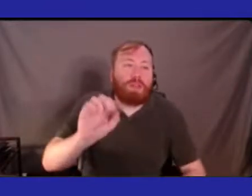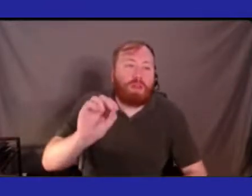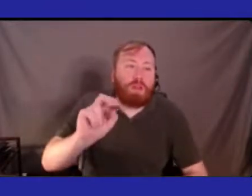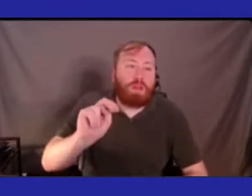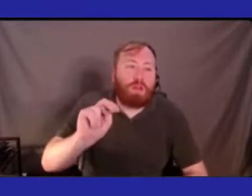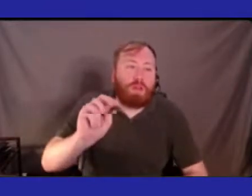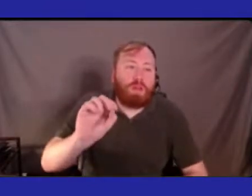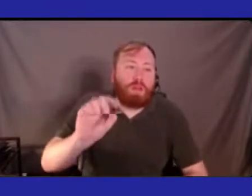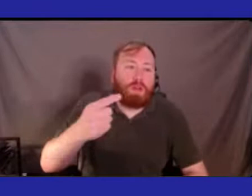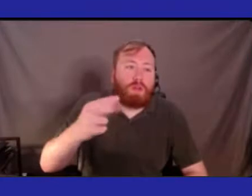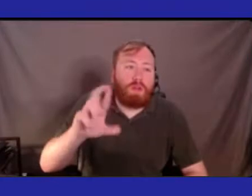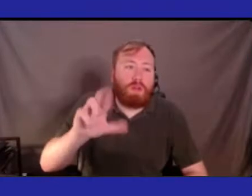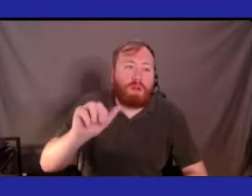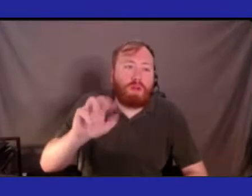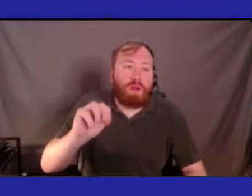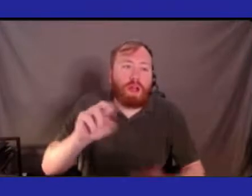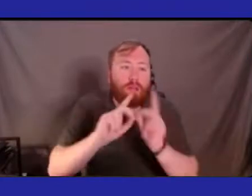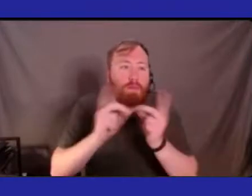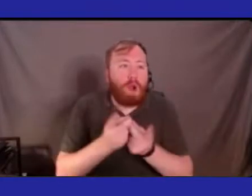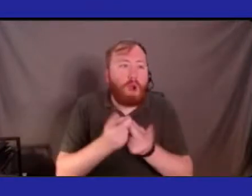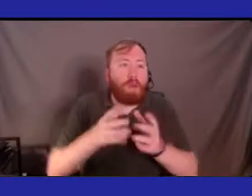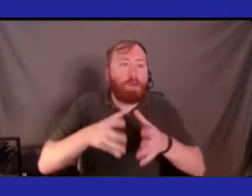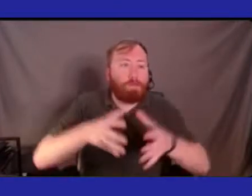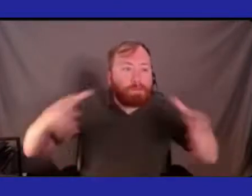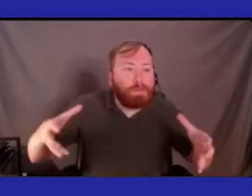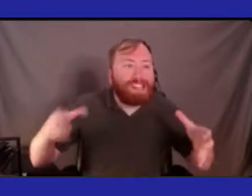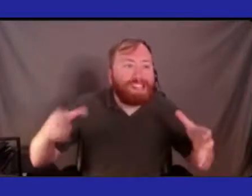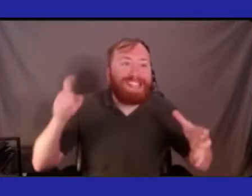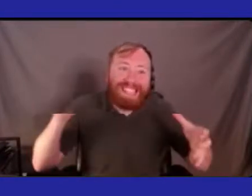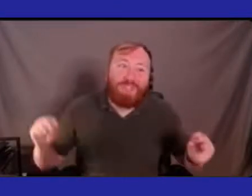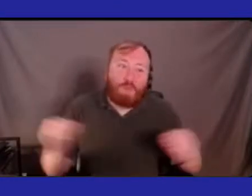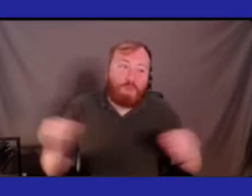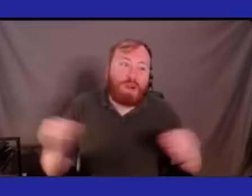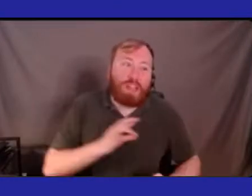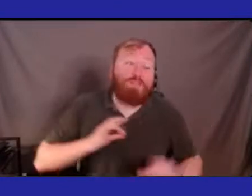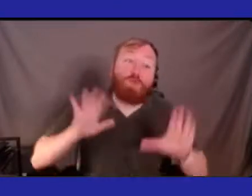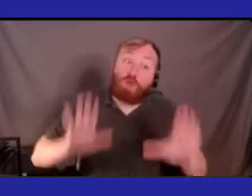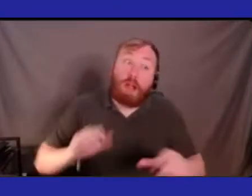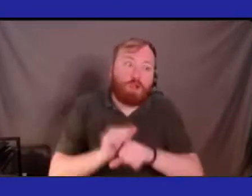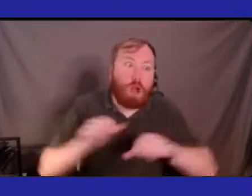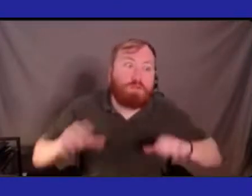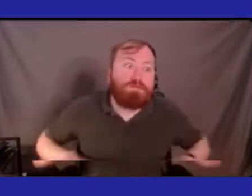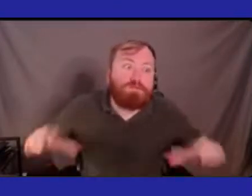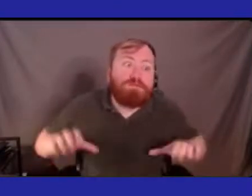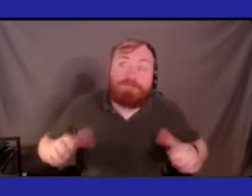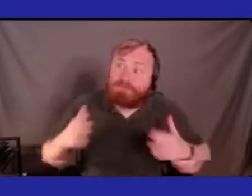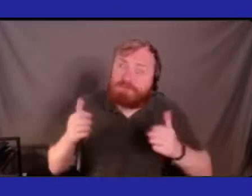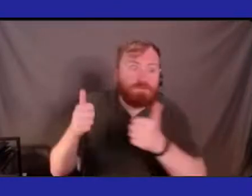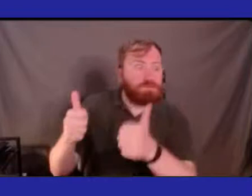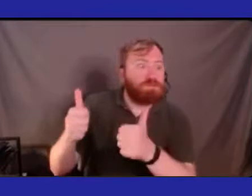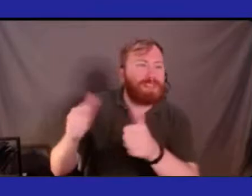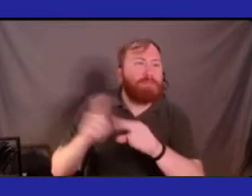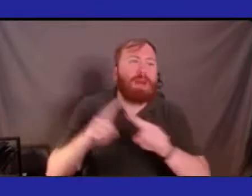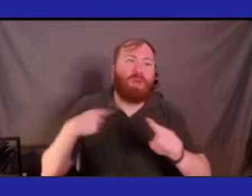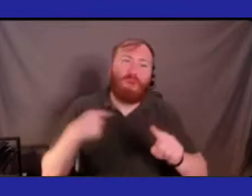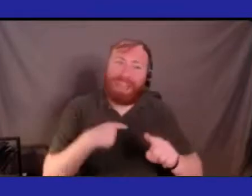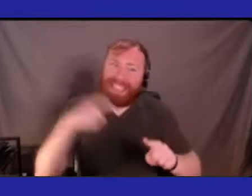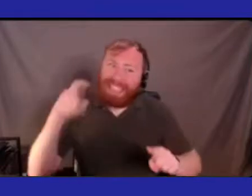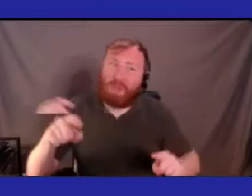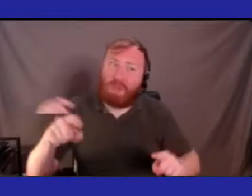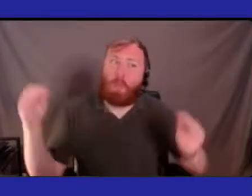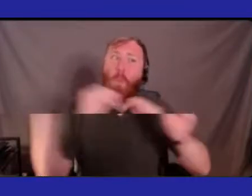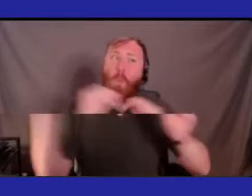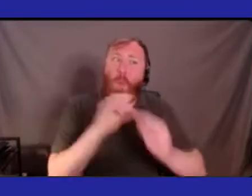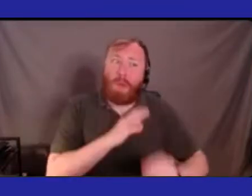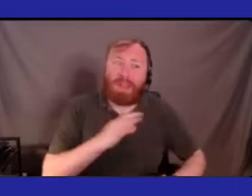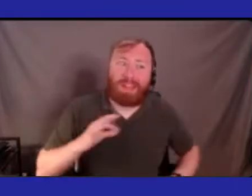They do an excellent job there. And I appreciate all the hard work they do there, but we need more staff there. Thank you very